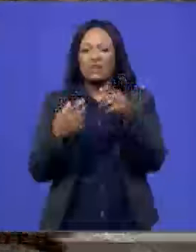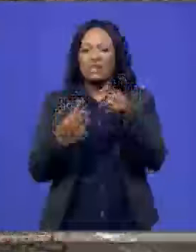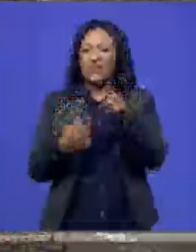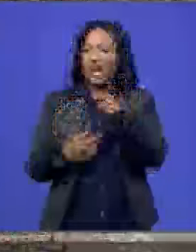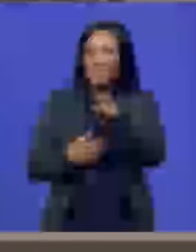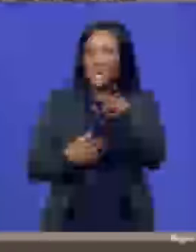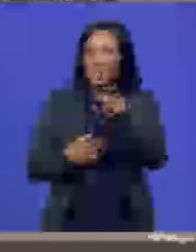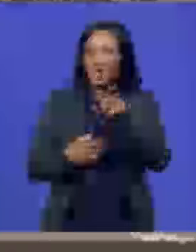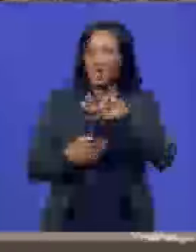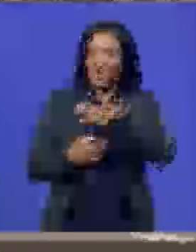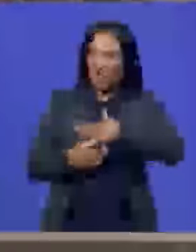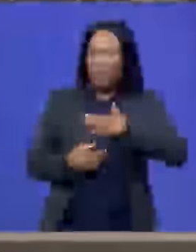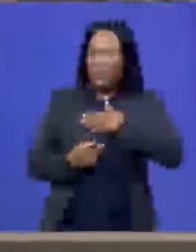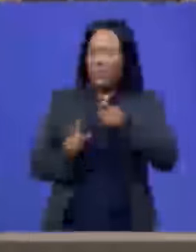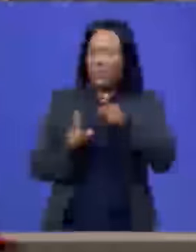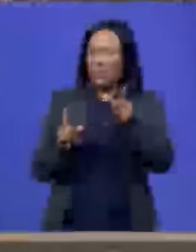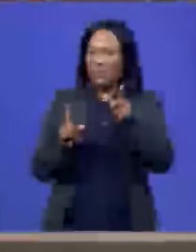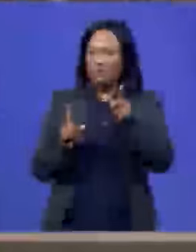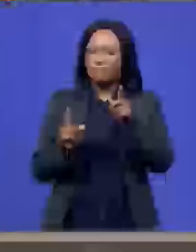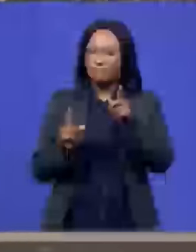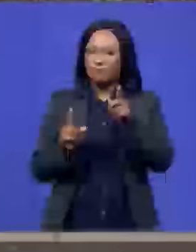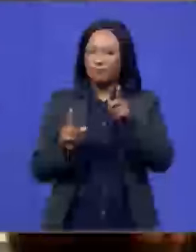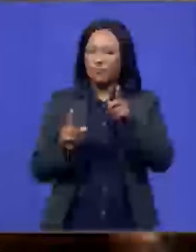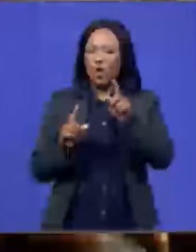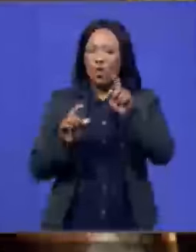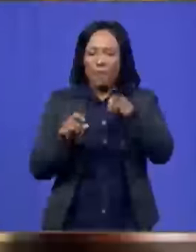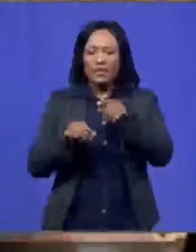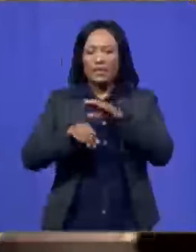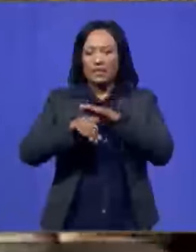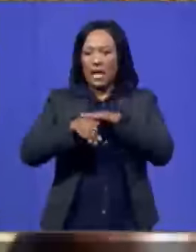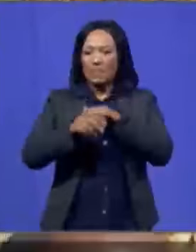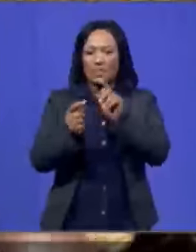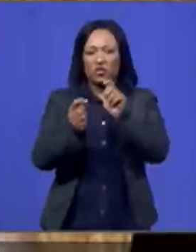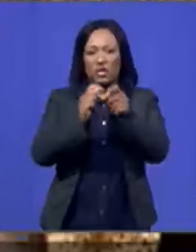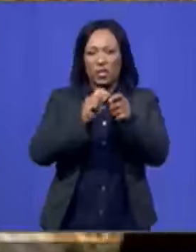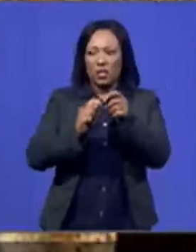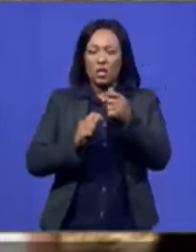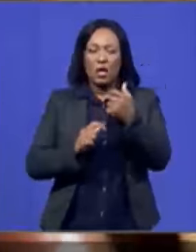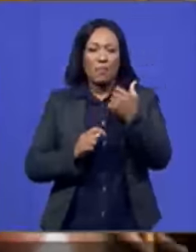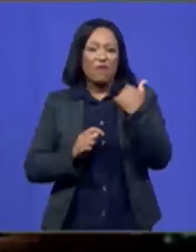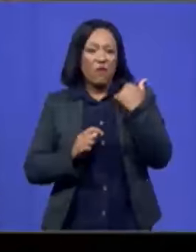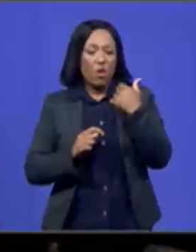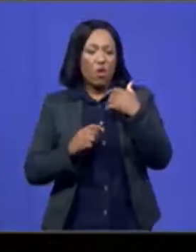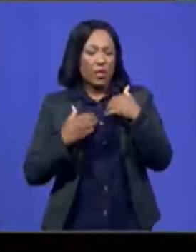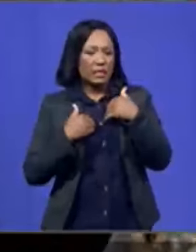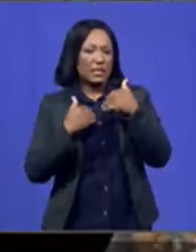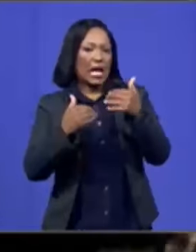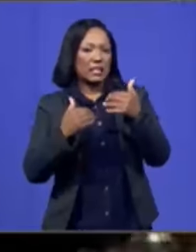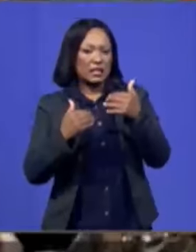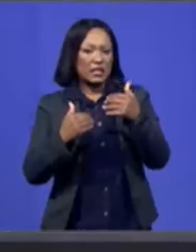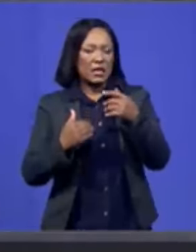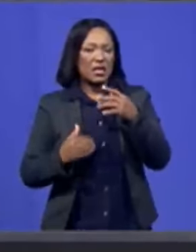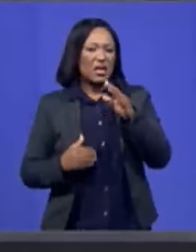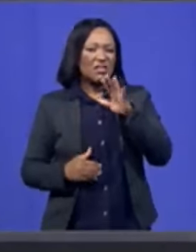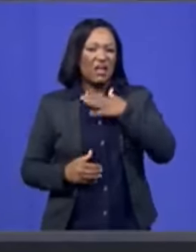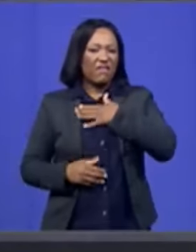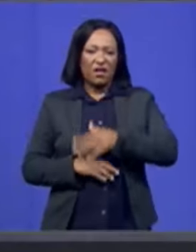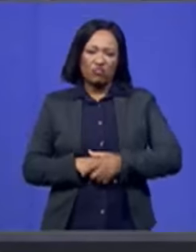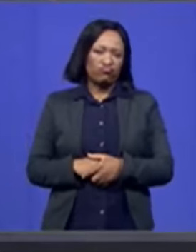feel that we needed to turn around the time. Others initially, when we started, they were saying, no, they feel it's a talk